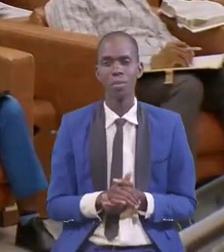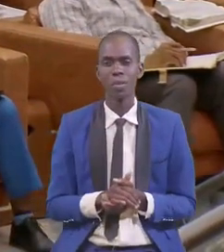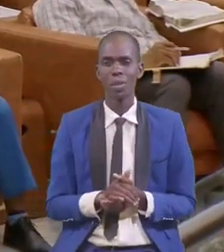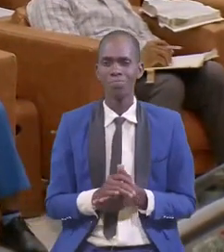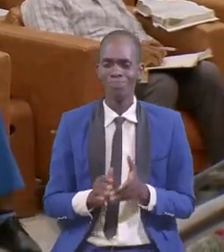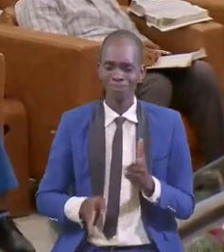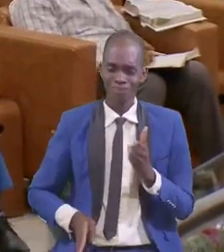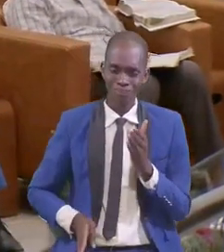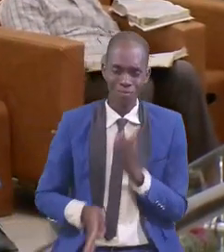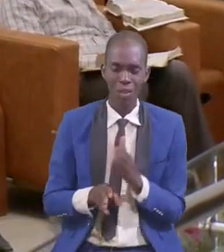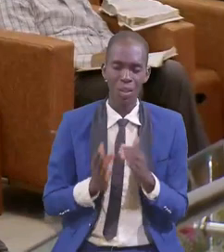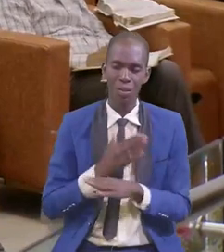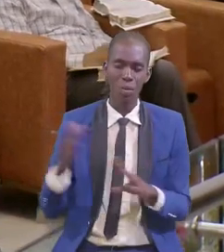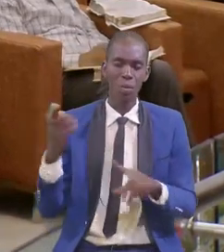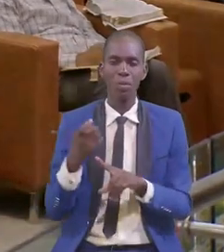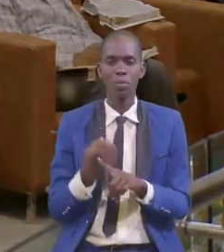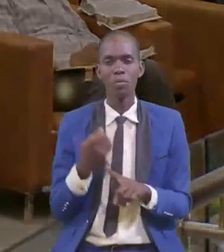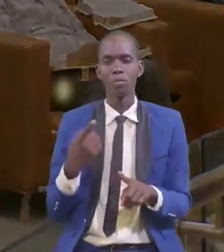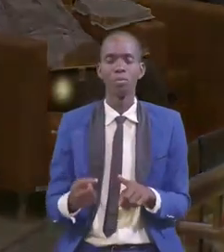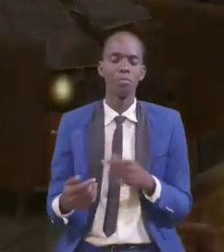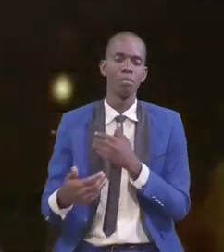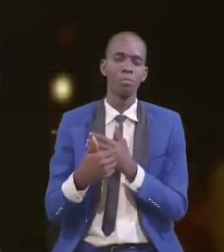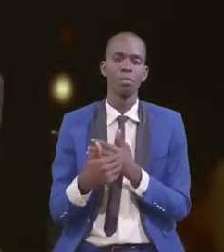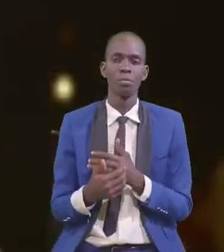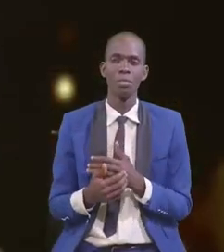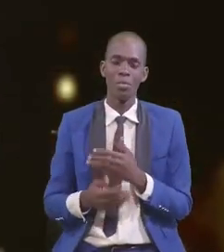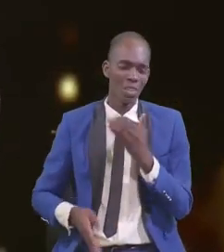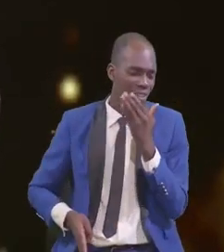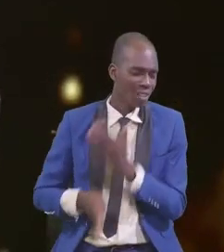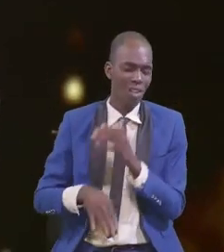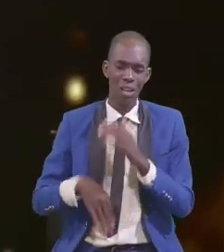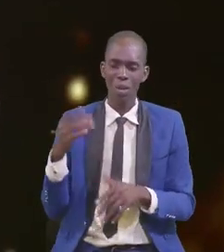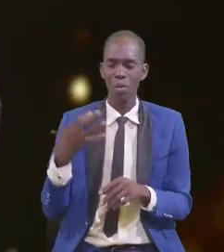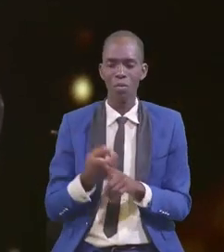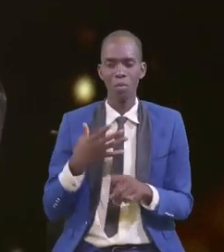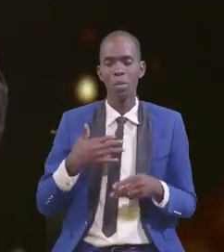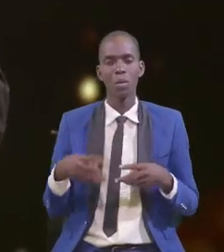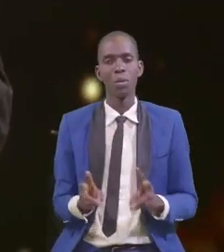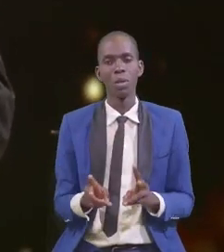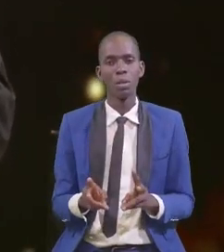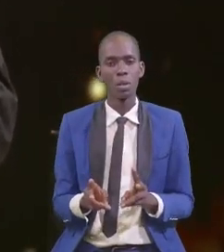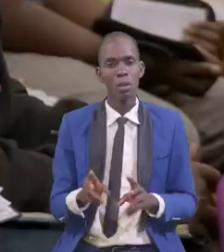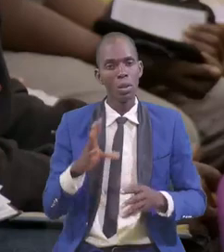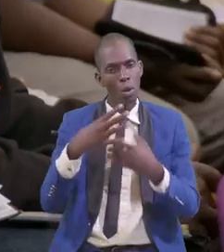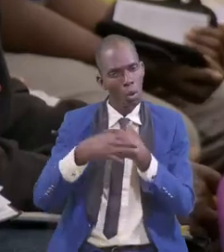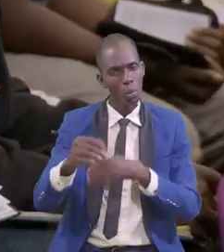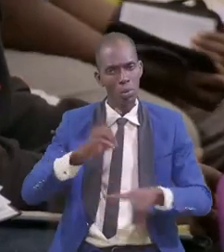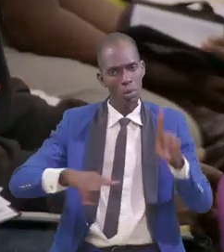get thee hence, get out of my way. I thought you'll say